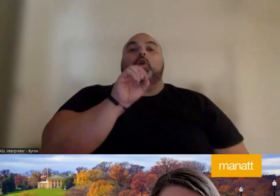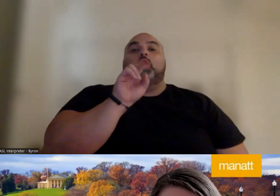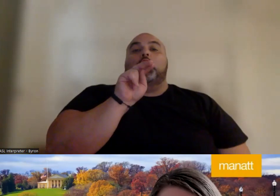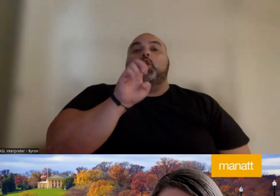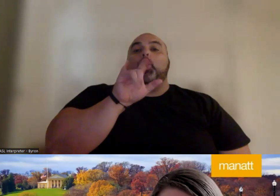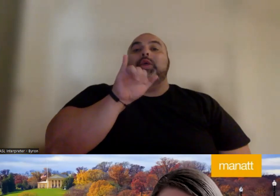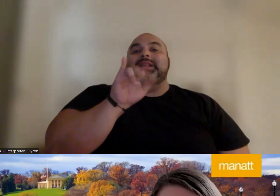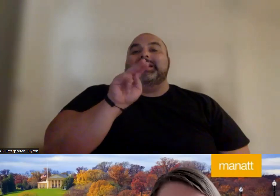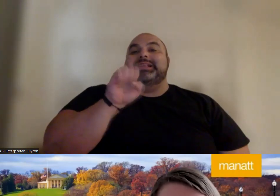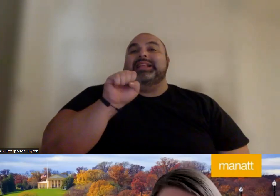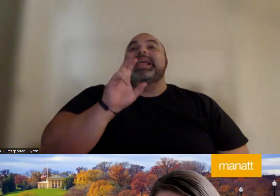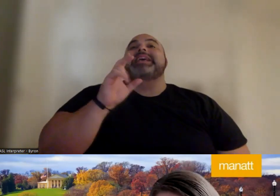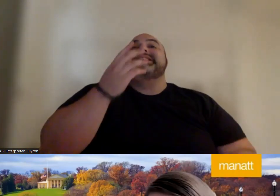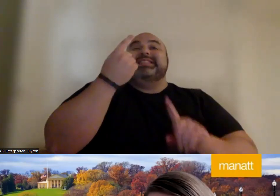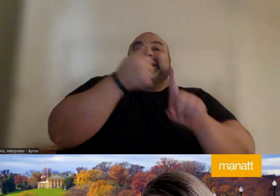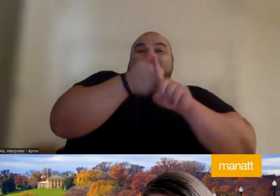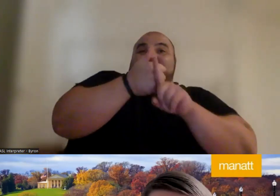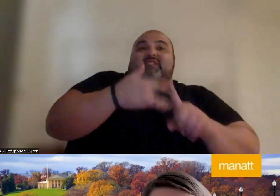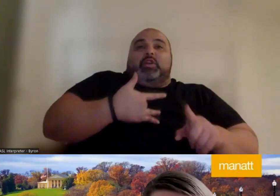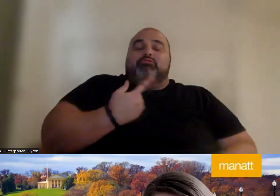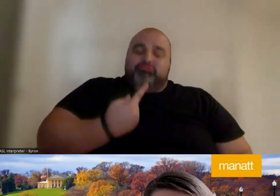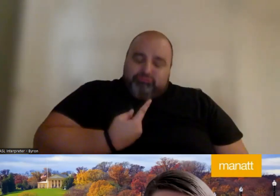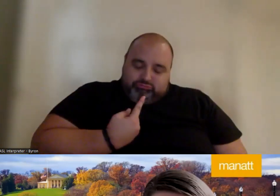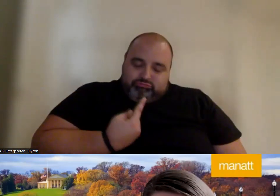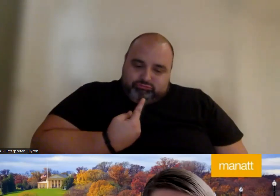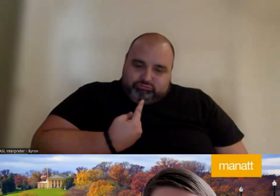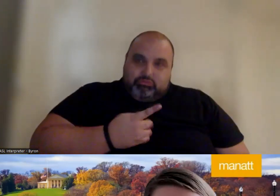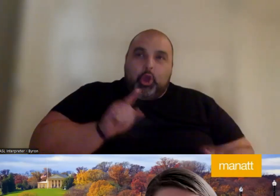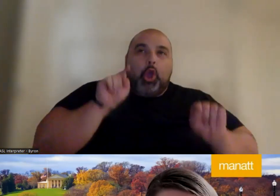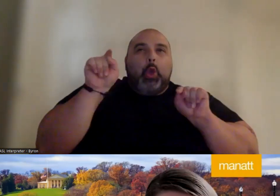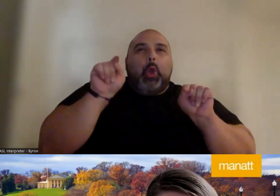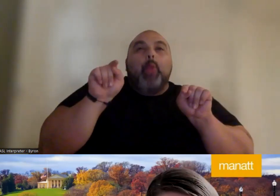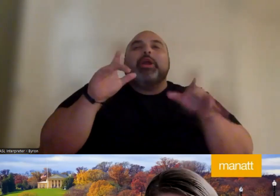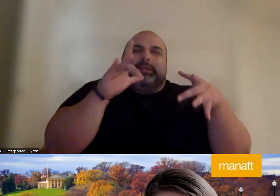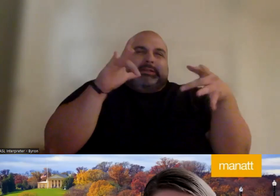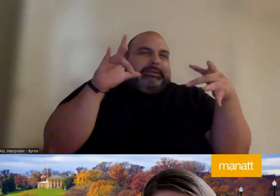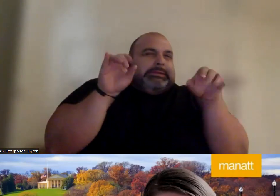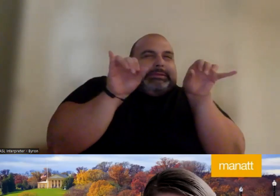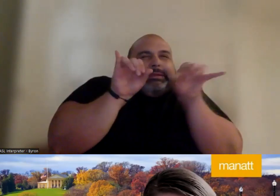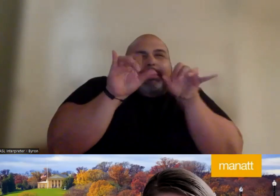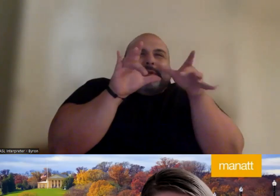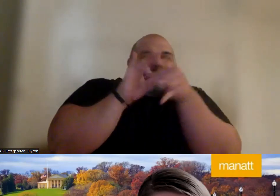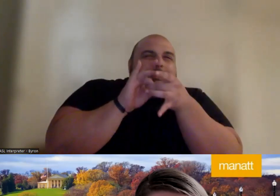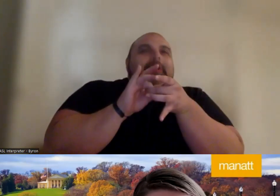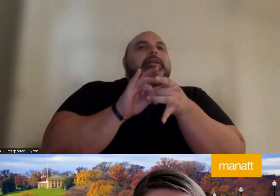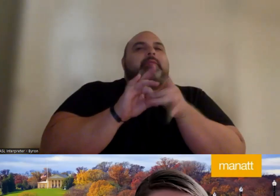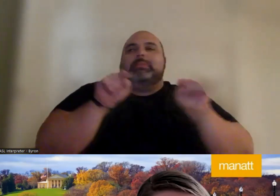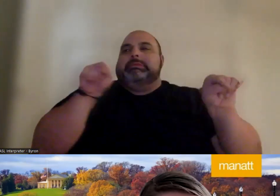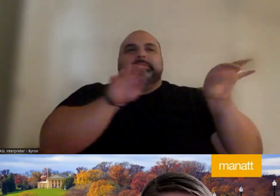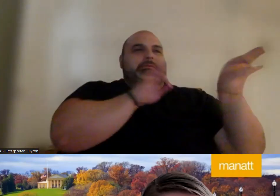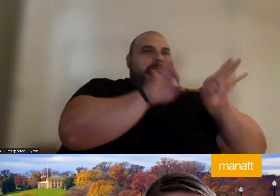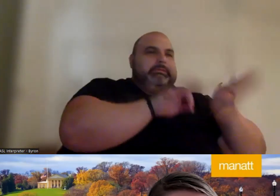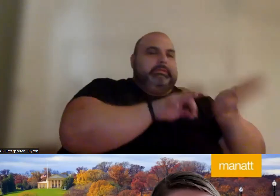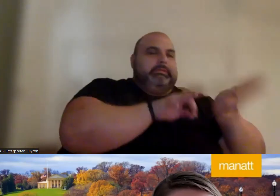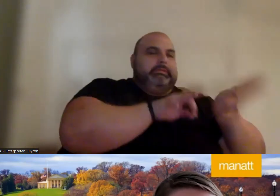feeling of being lonely. The two concepts are, of course, very intertwined, but those are the definitions and the differences between the